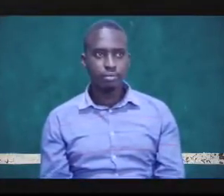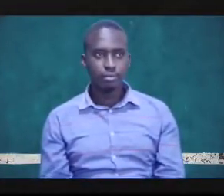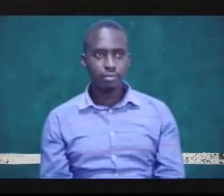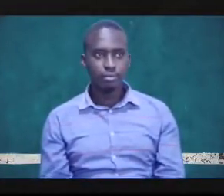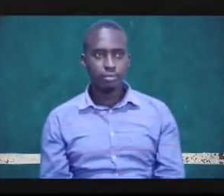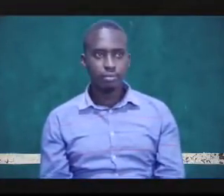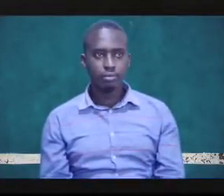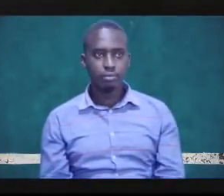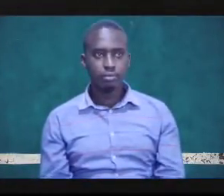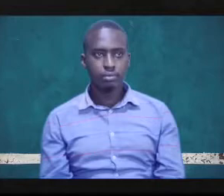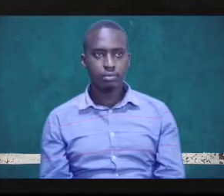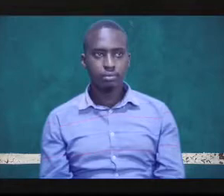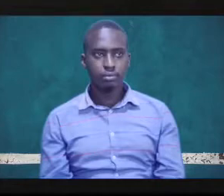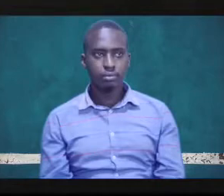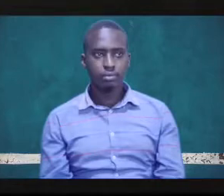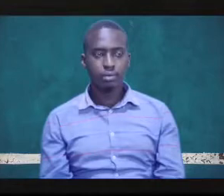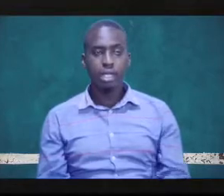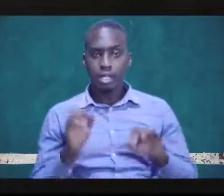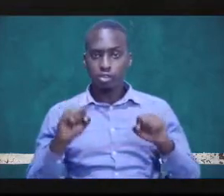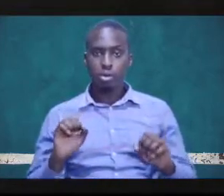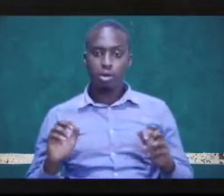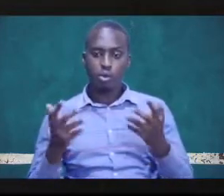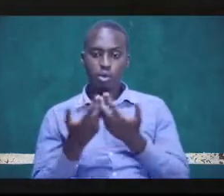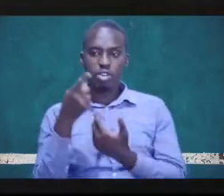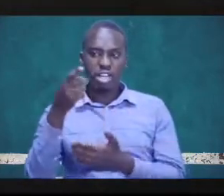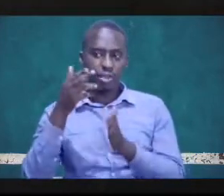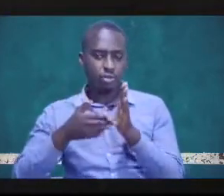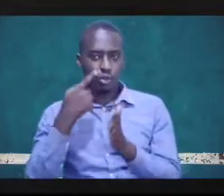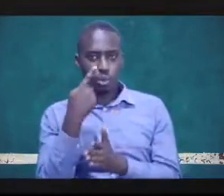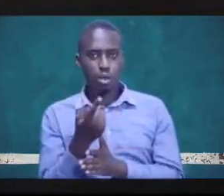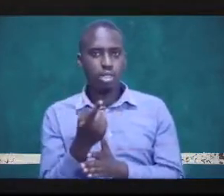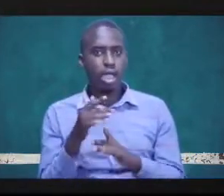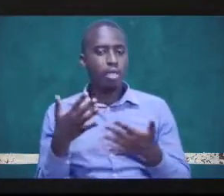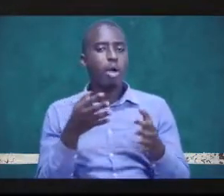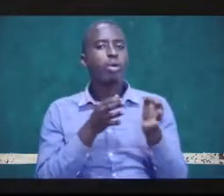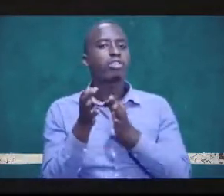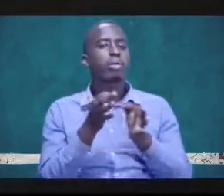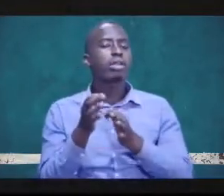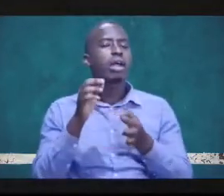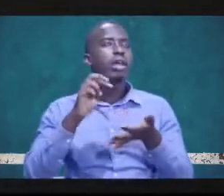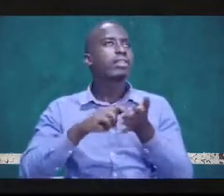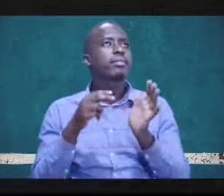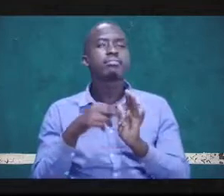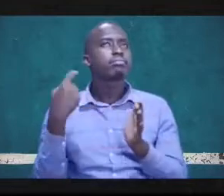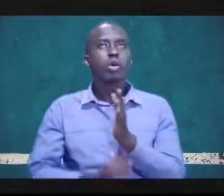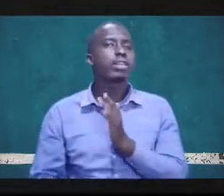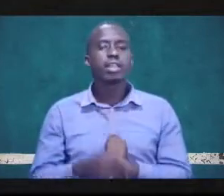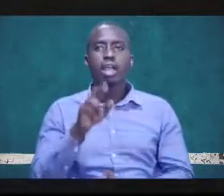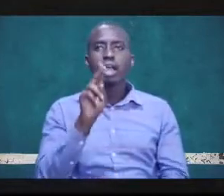that we have there. So you can refer to that animation and then try to define